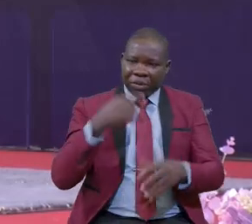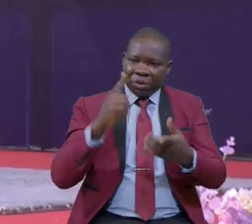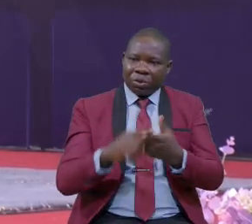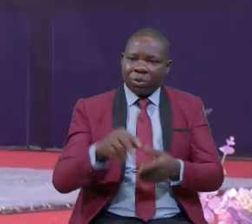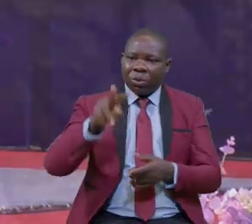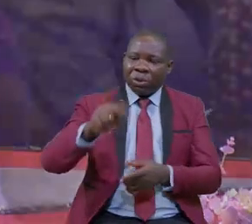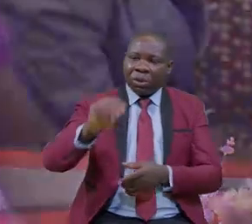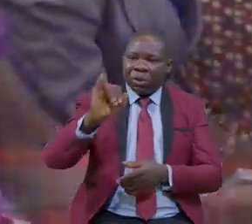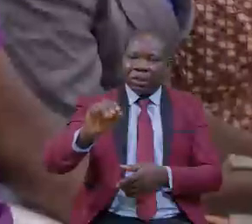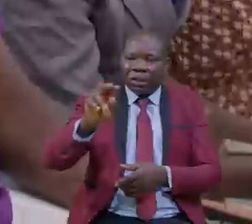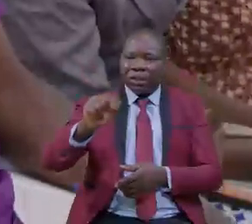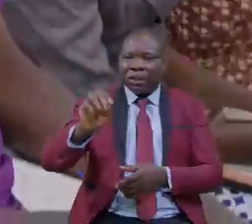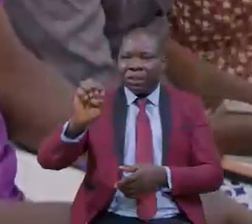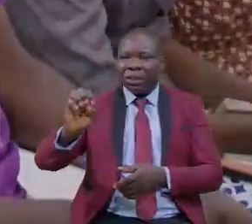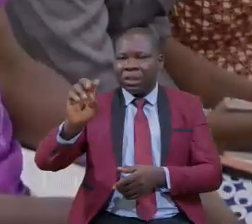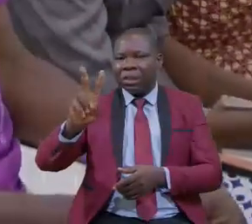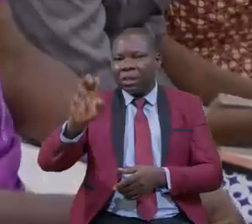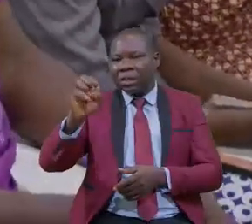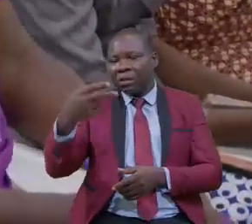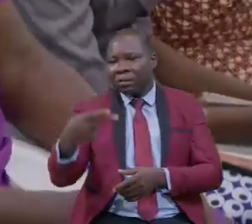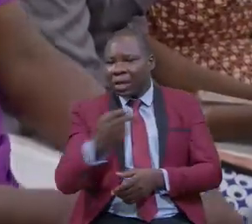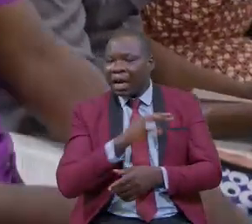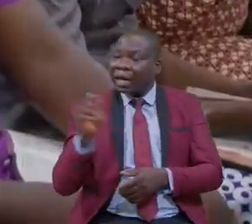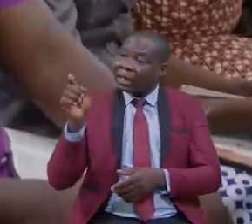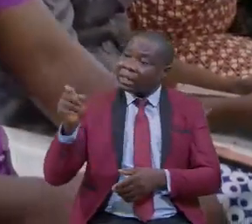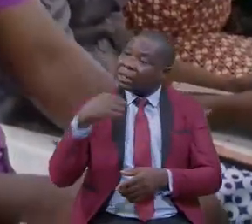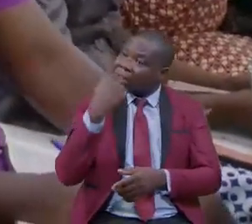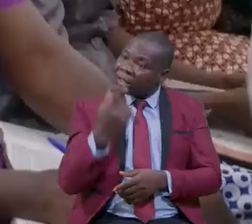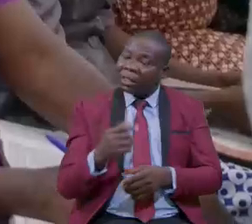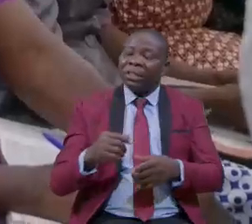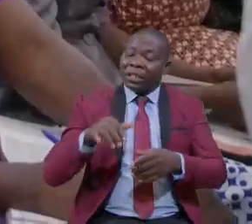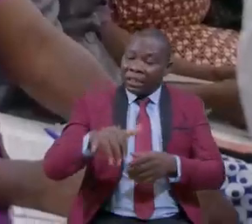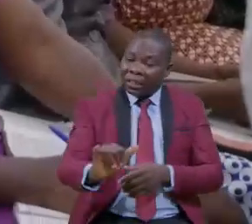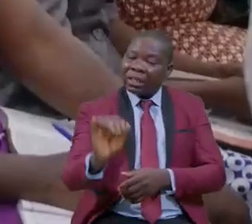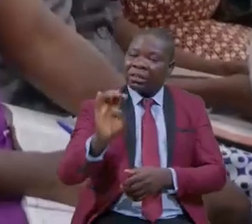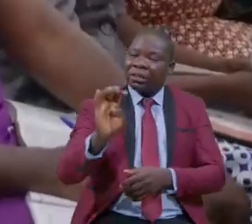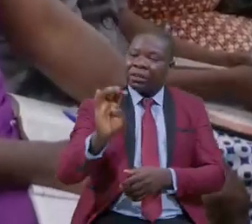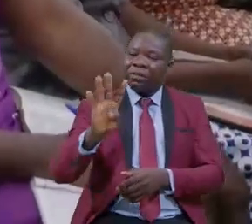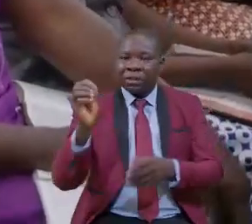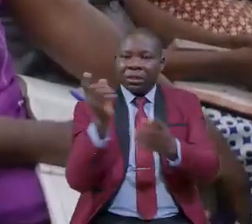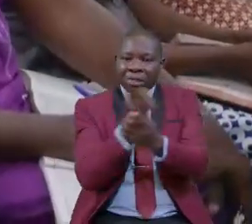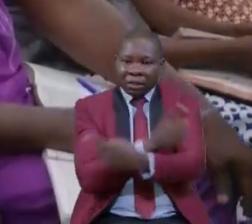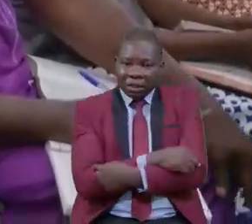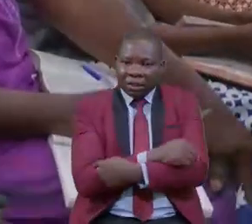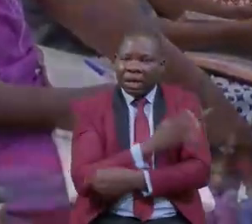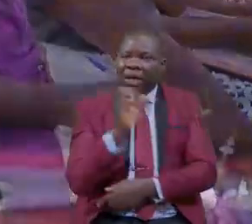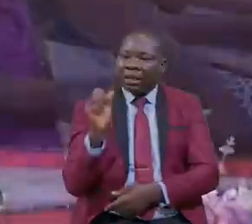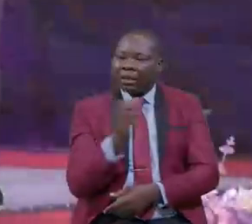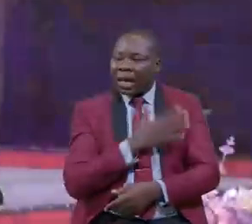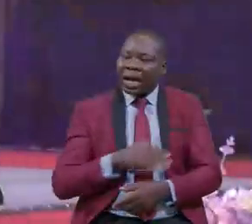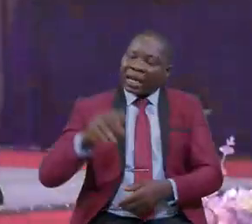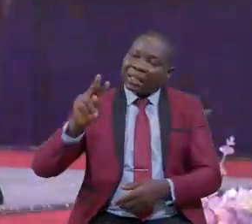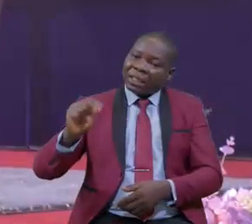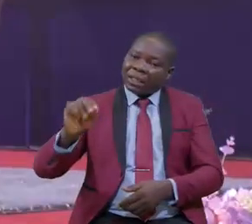40 days and Nineveh shall be overthrown. I know the wickedness of these people. That's why I ran away